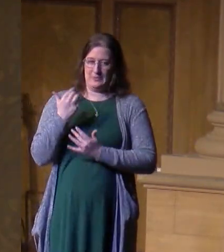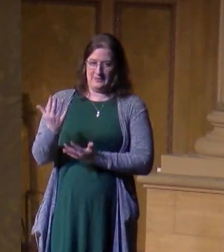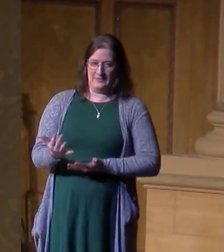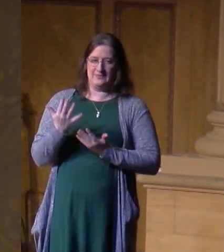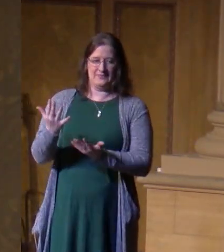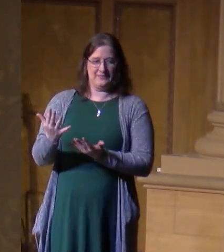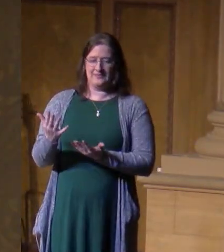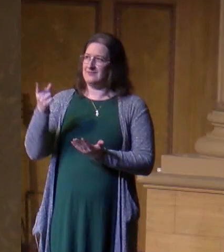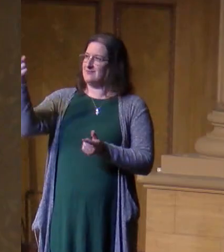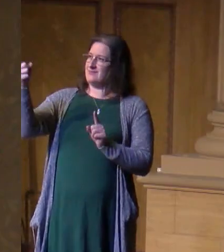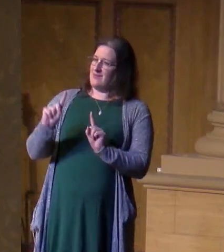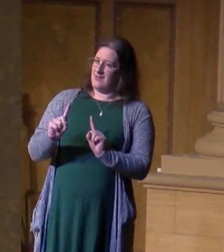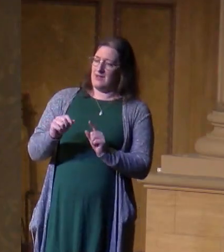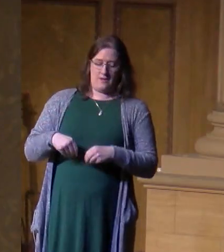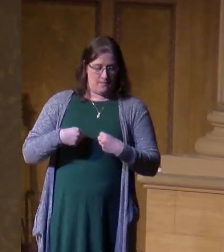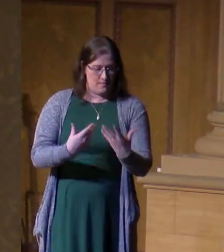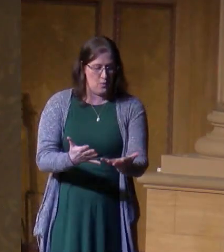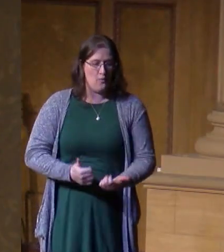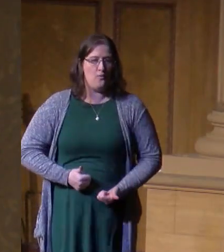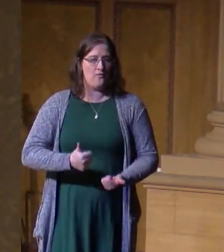come to us and offered us life.